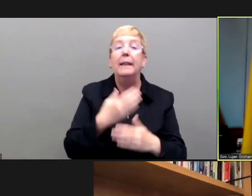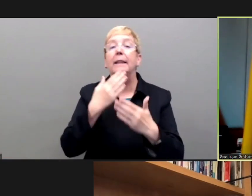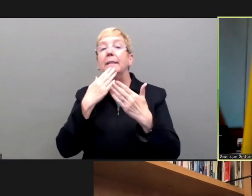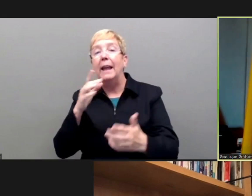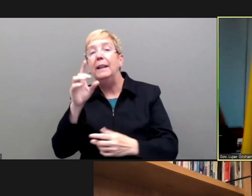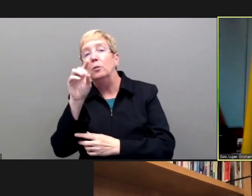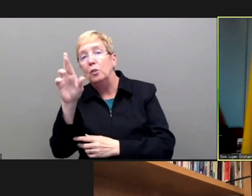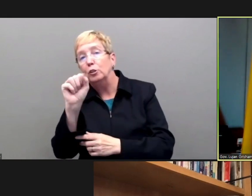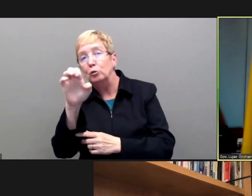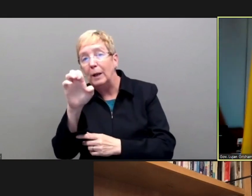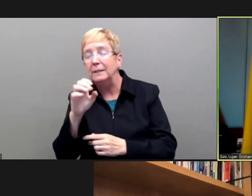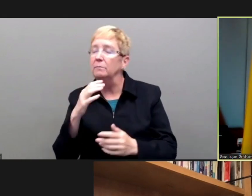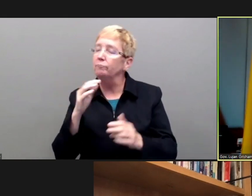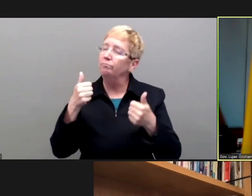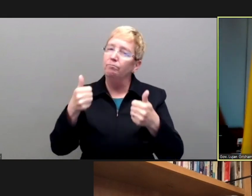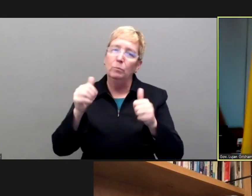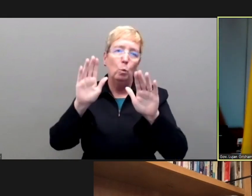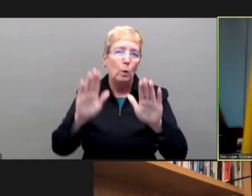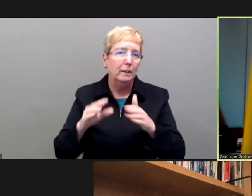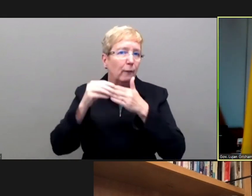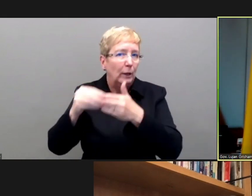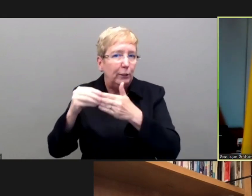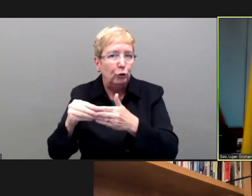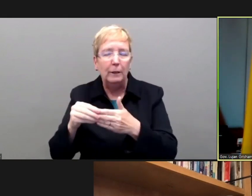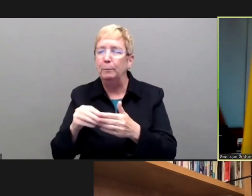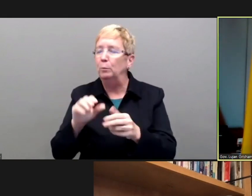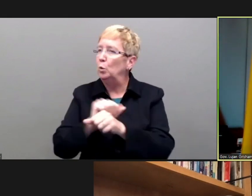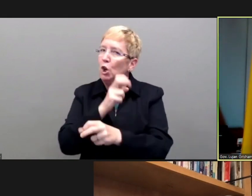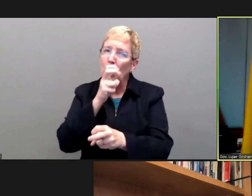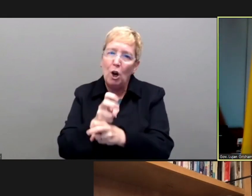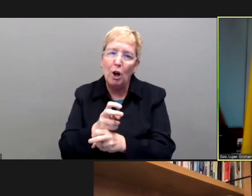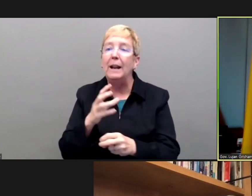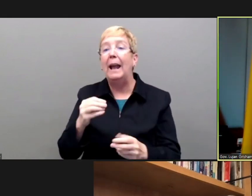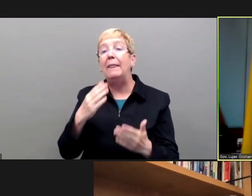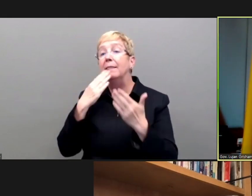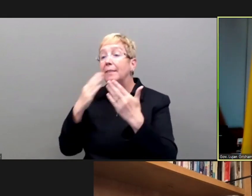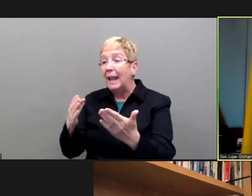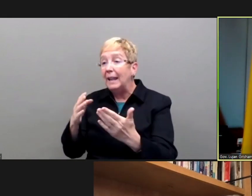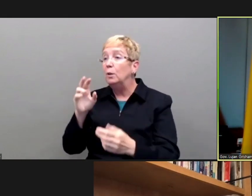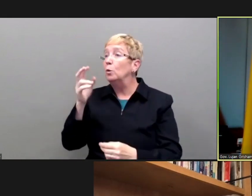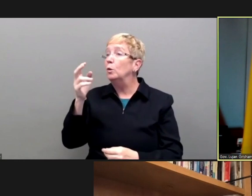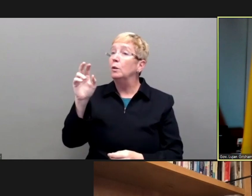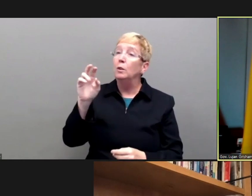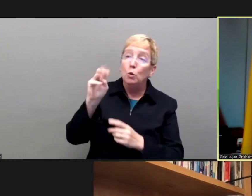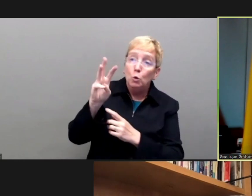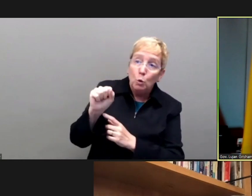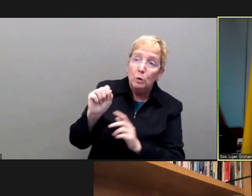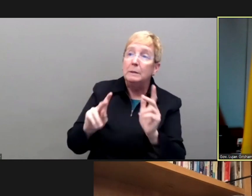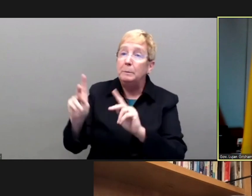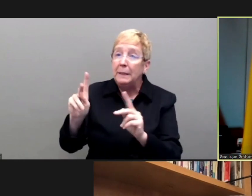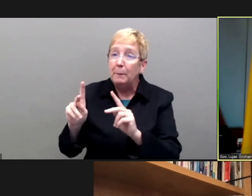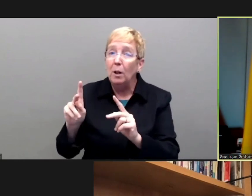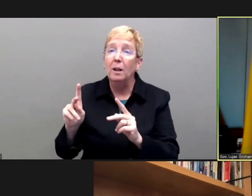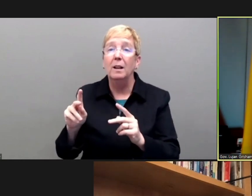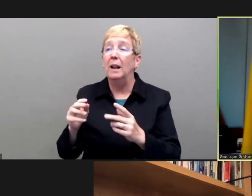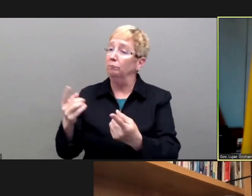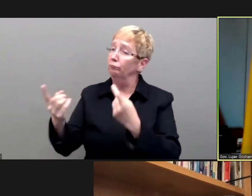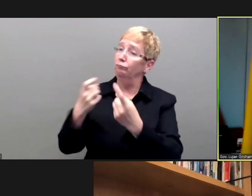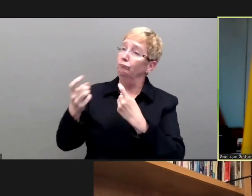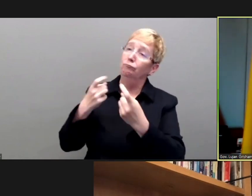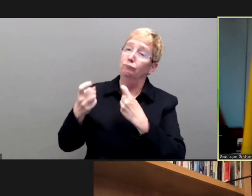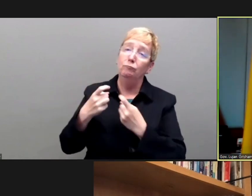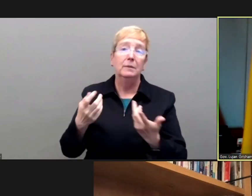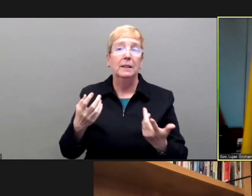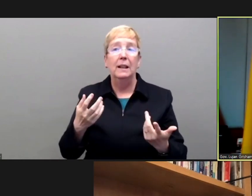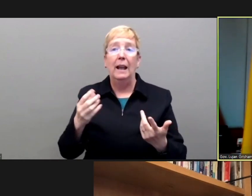work. And thank you to the press corps and media for making sure that frequently asked questions gets out to New